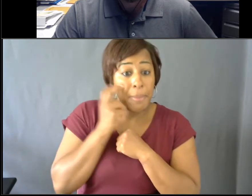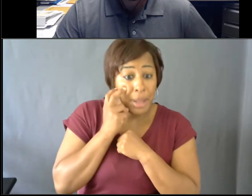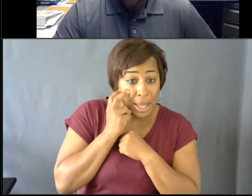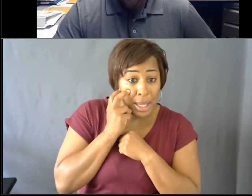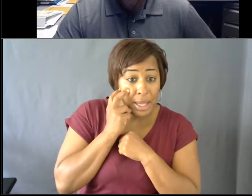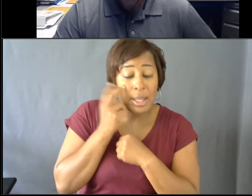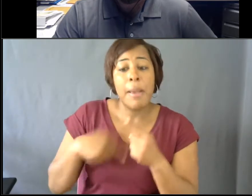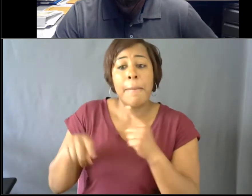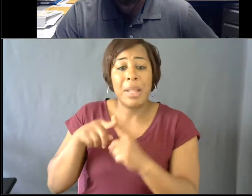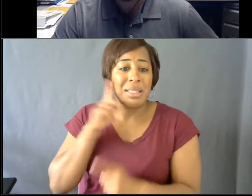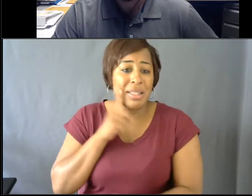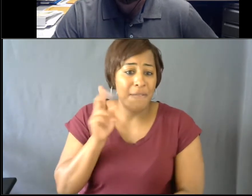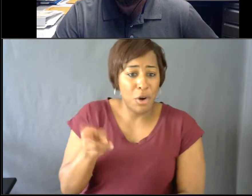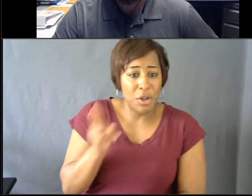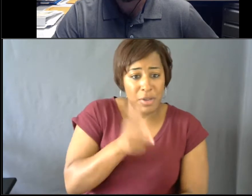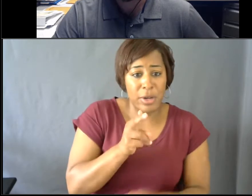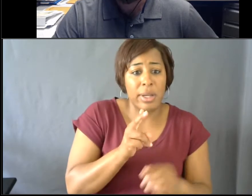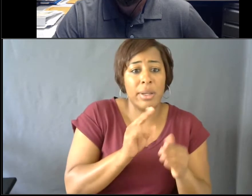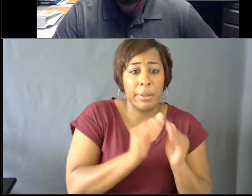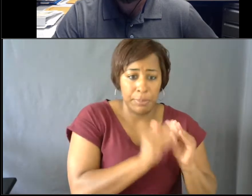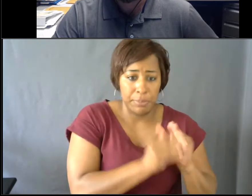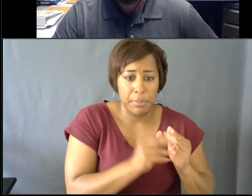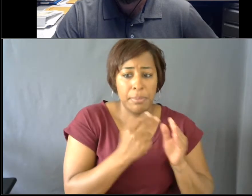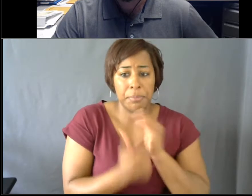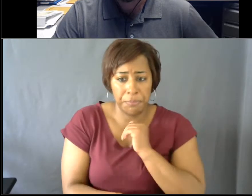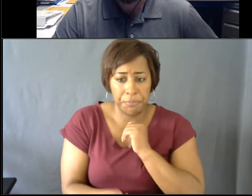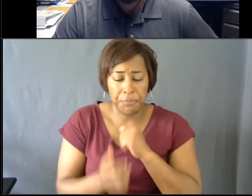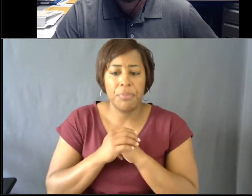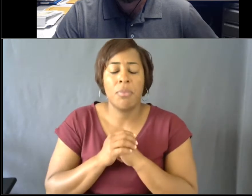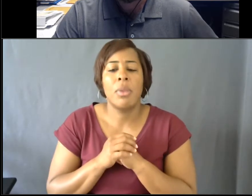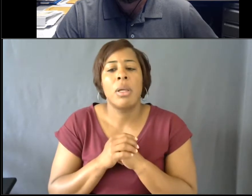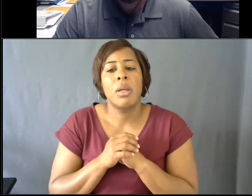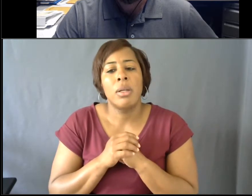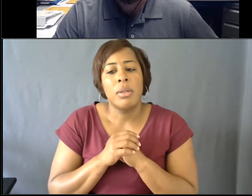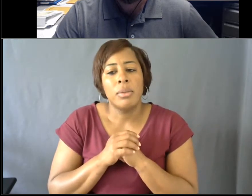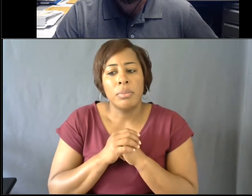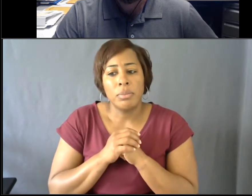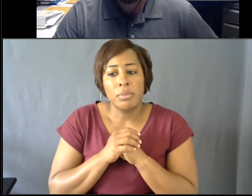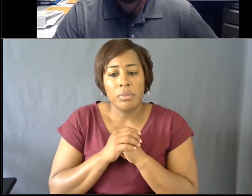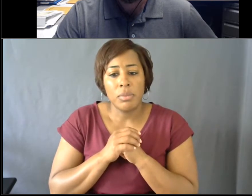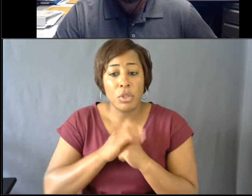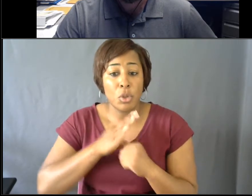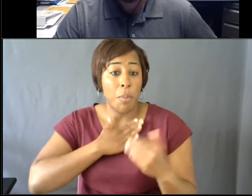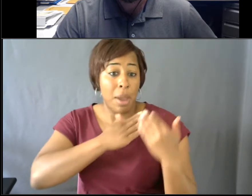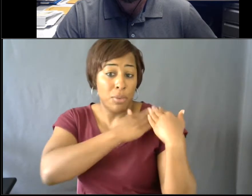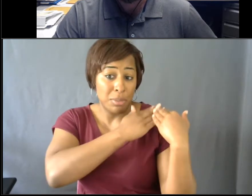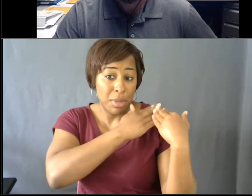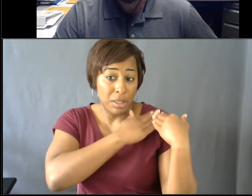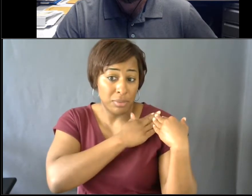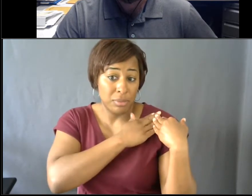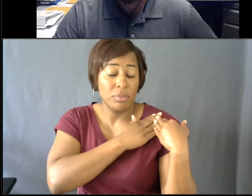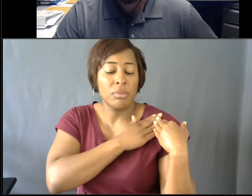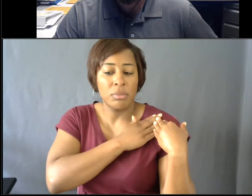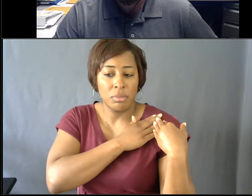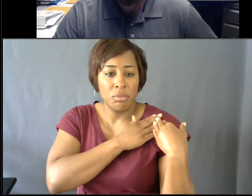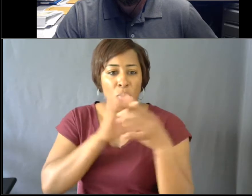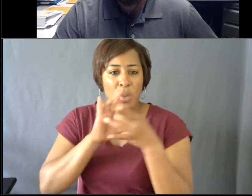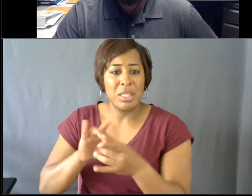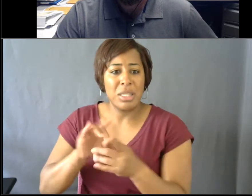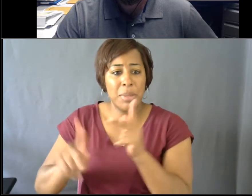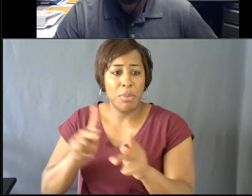and deaf and hard of hearing populations. So my part was actually with people who are blind,